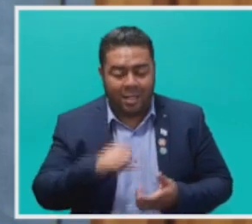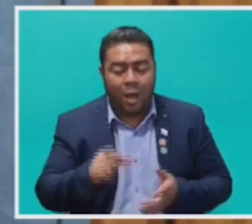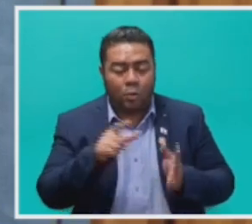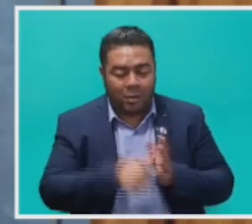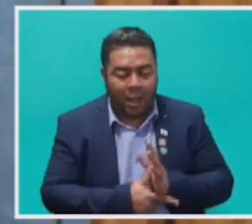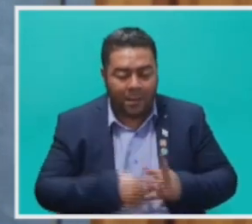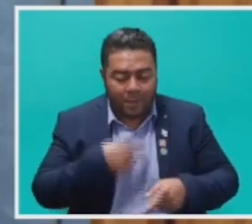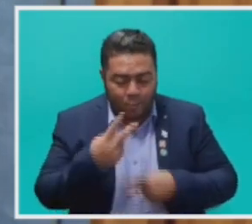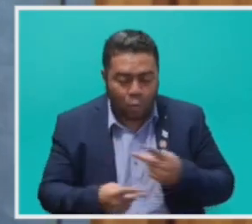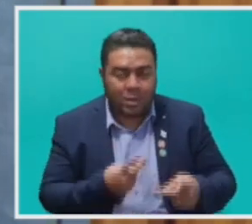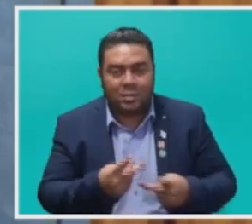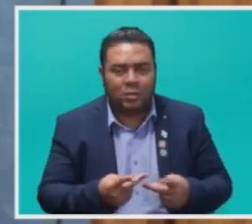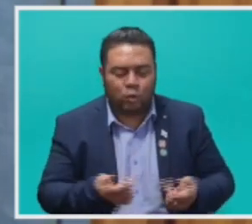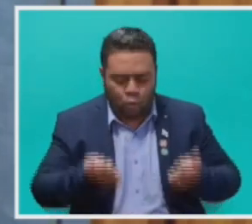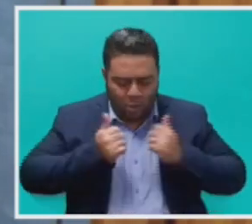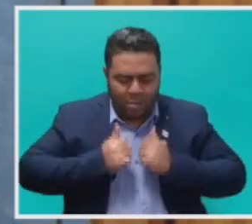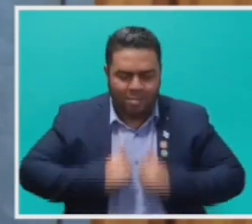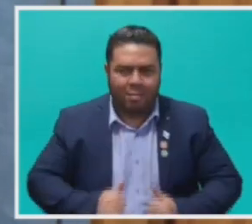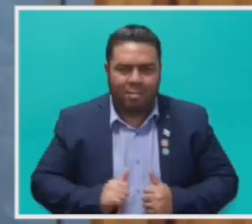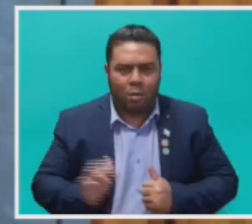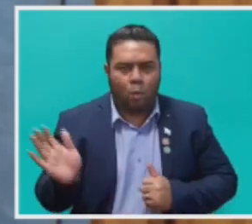and process to heal.